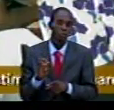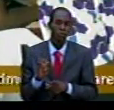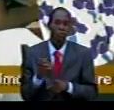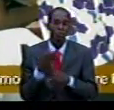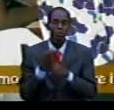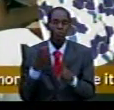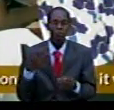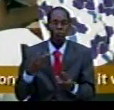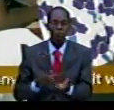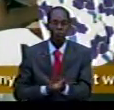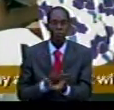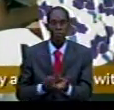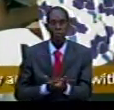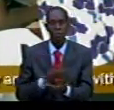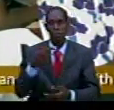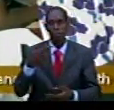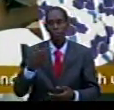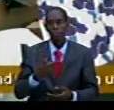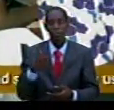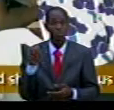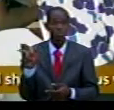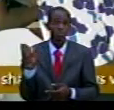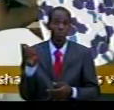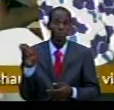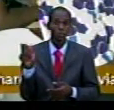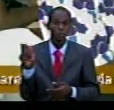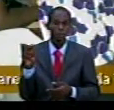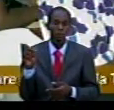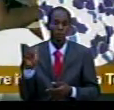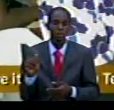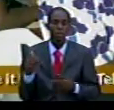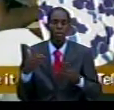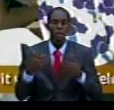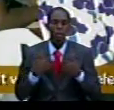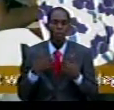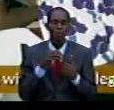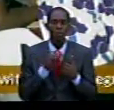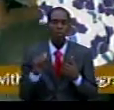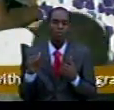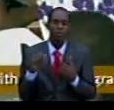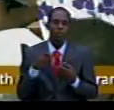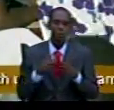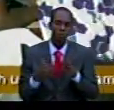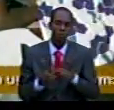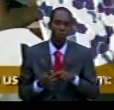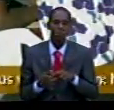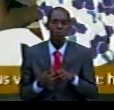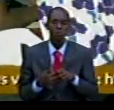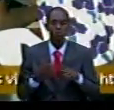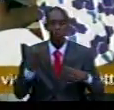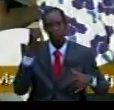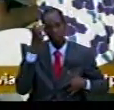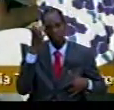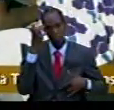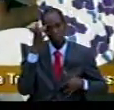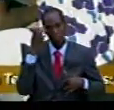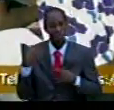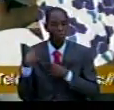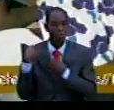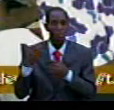Kumasi, Ghana. He says, he suffered from bronchial pneumonia, asthma, and BP since